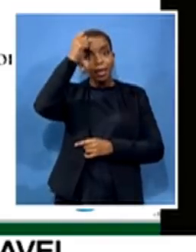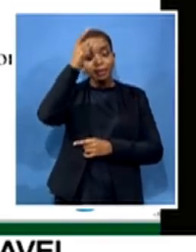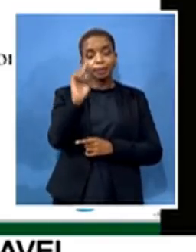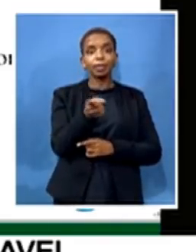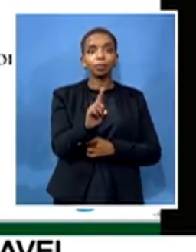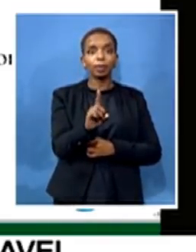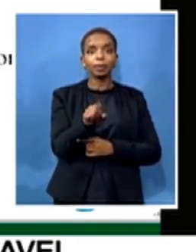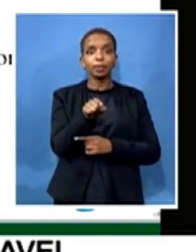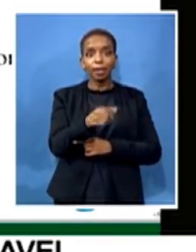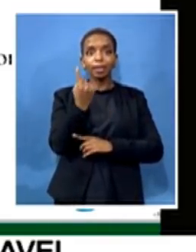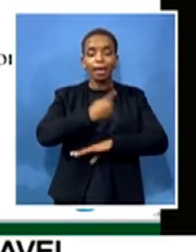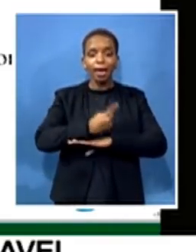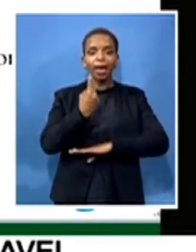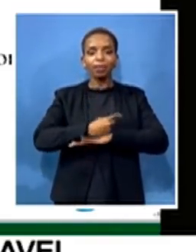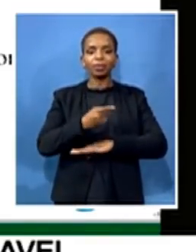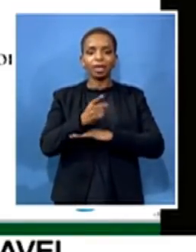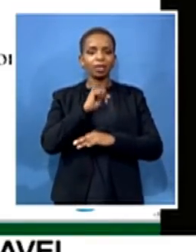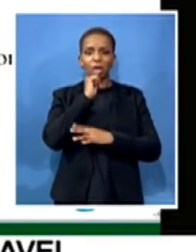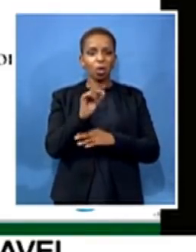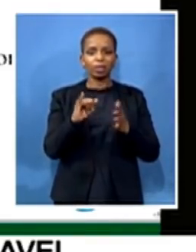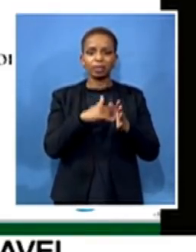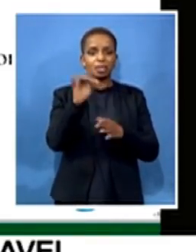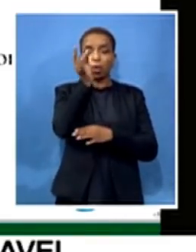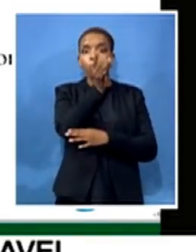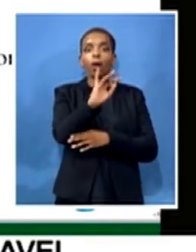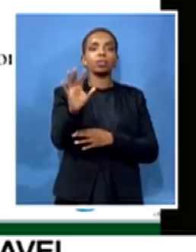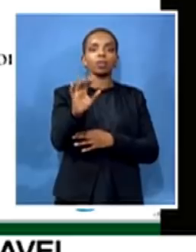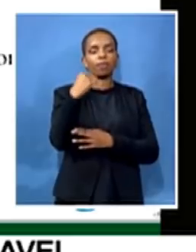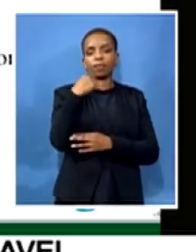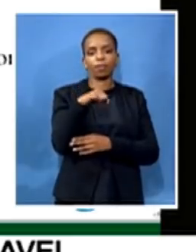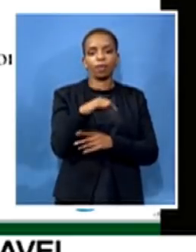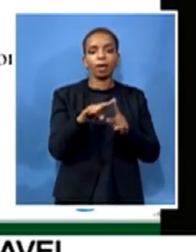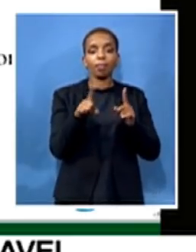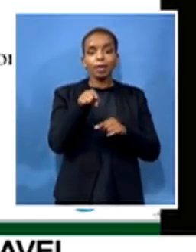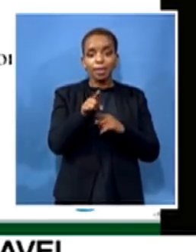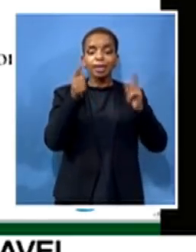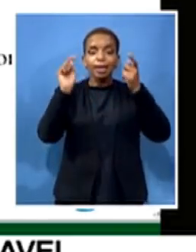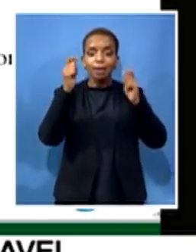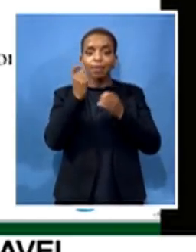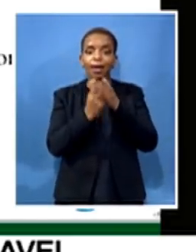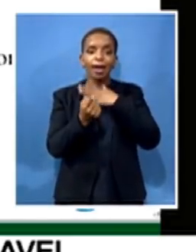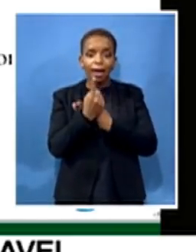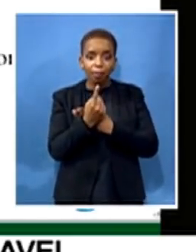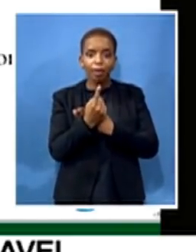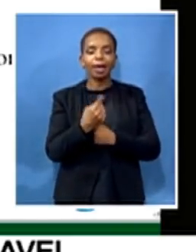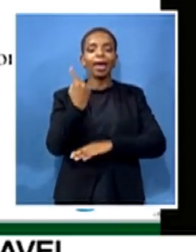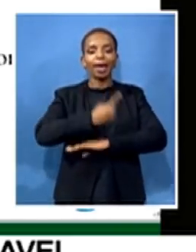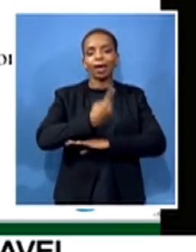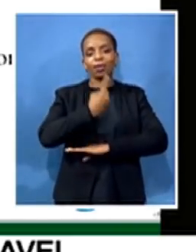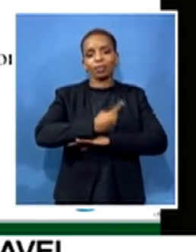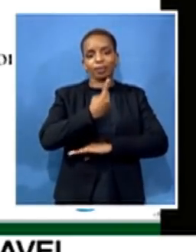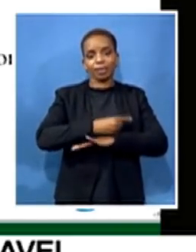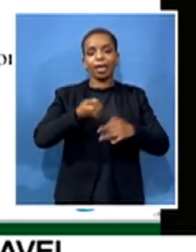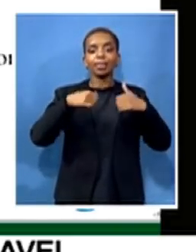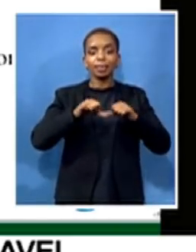it and that's it. It's an everyday event, and if we lose our focus we actually get the curve to spiral up